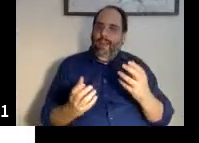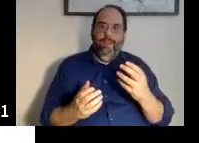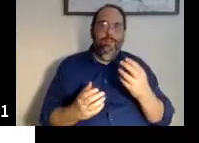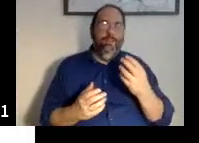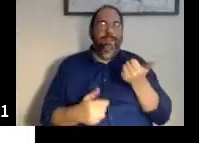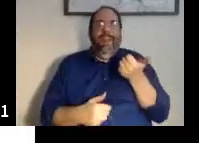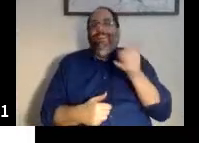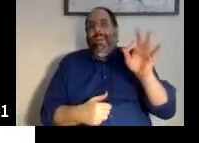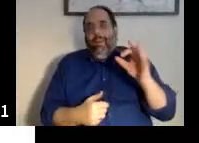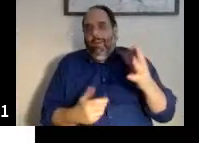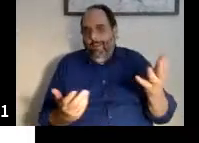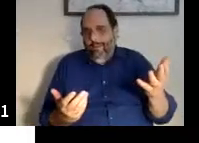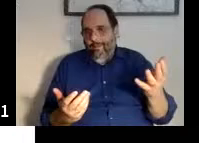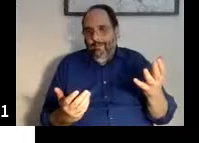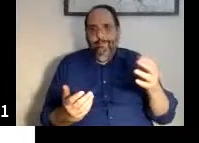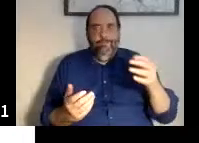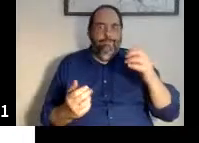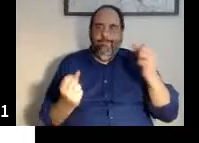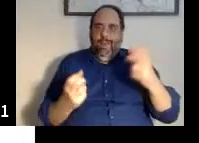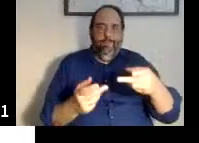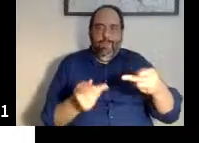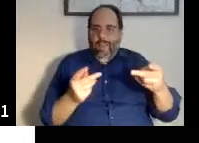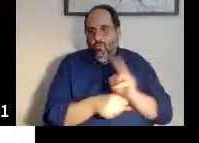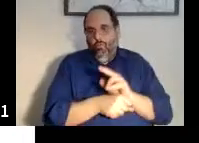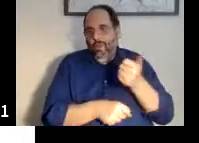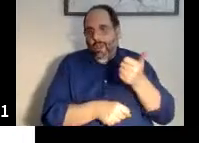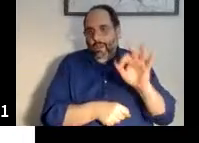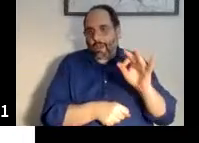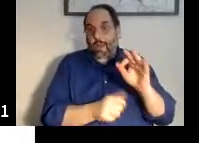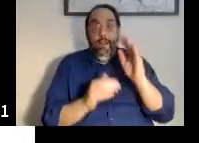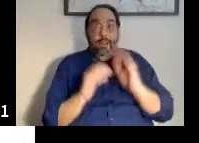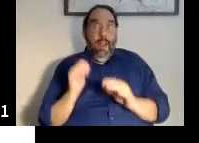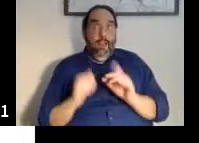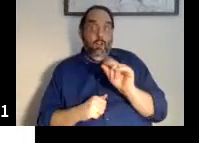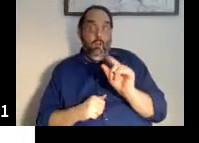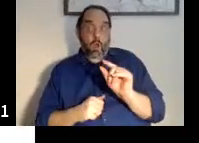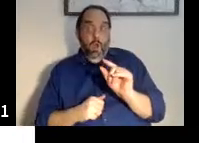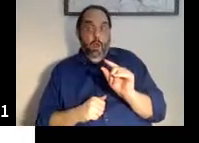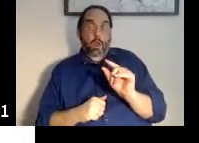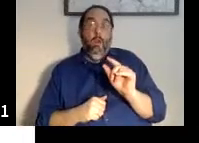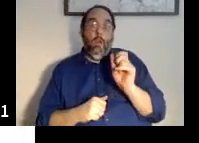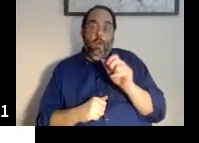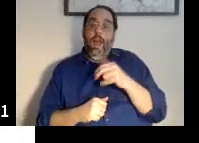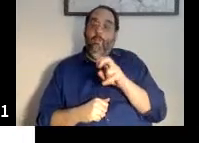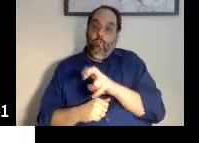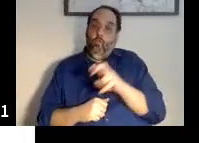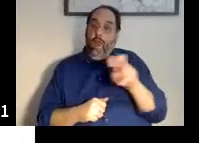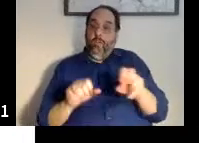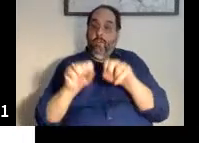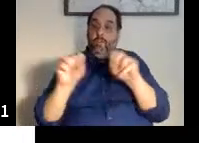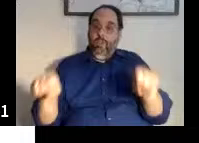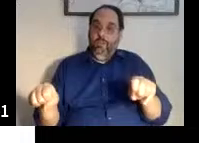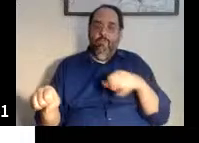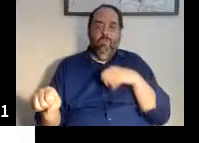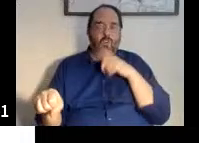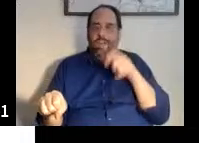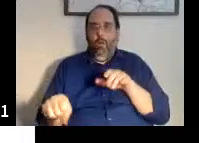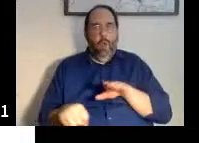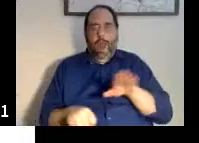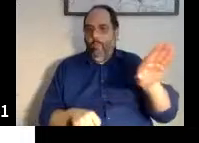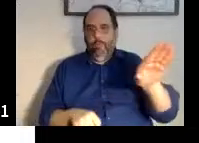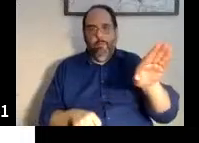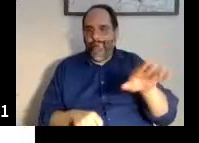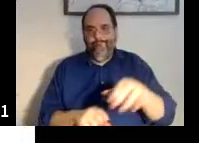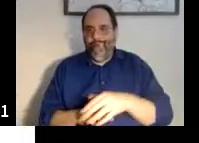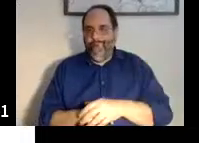play component units around this country. So less than 20 elevated play components, you can just get a transfer system, right? There's no ramp access